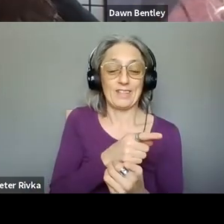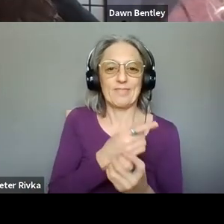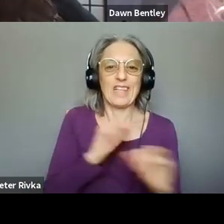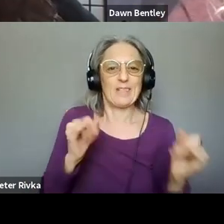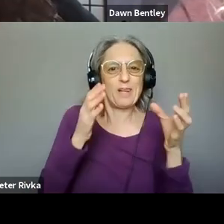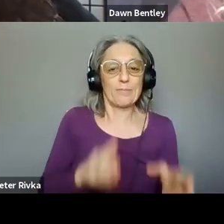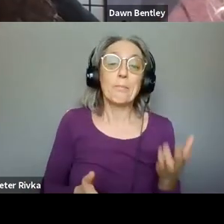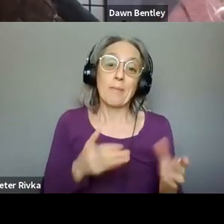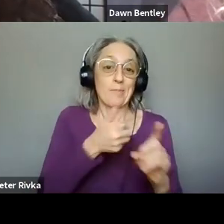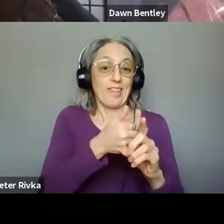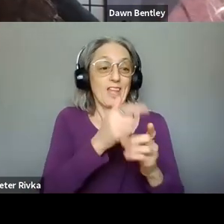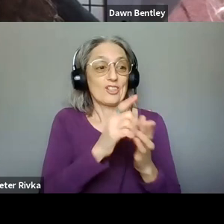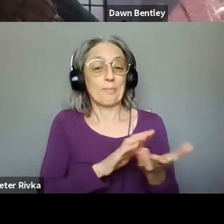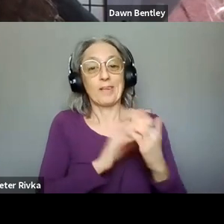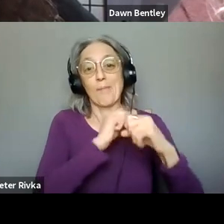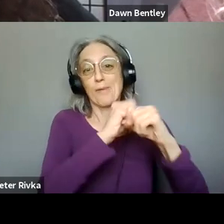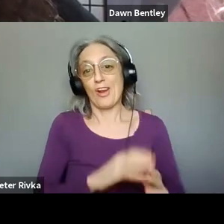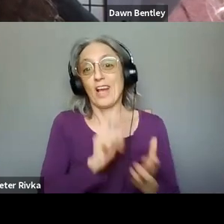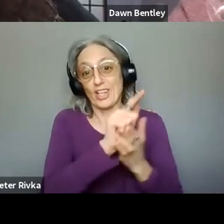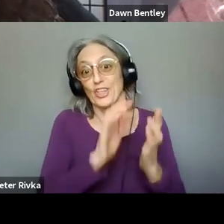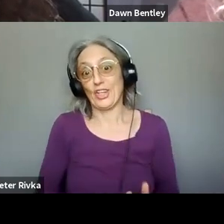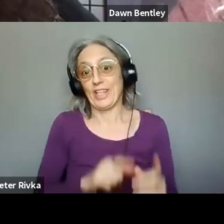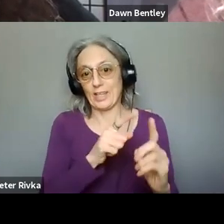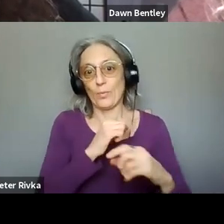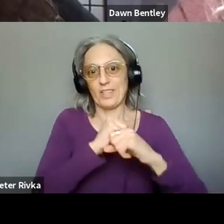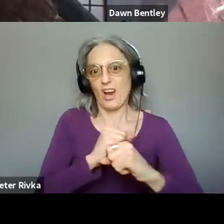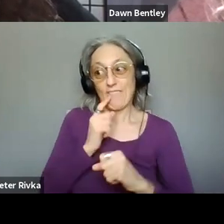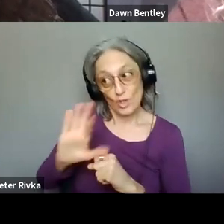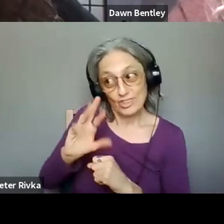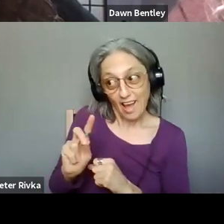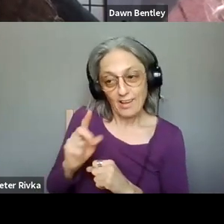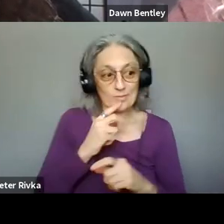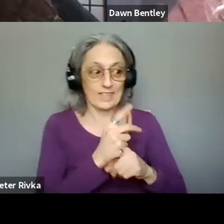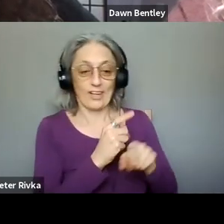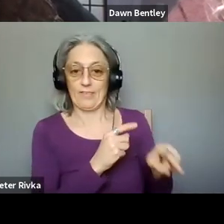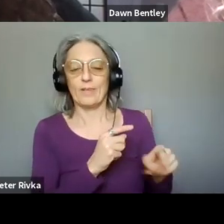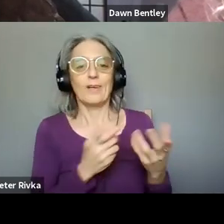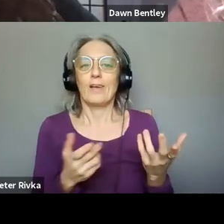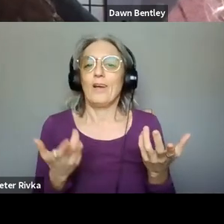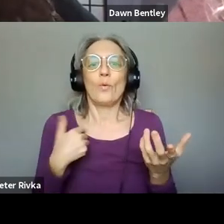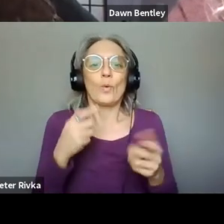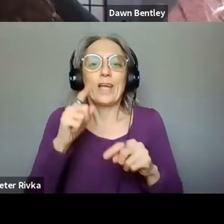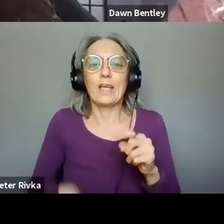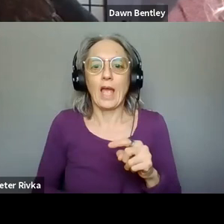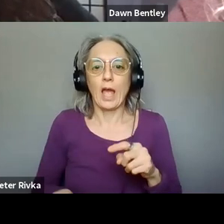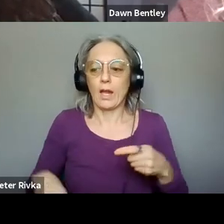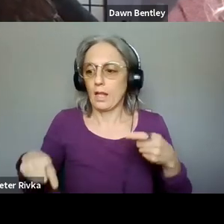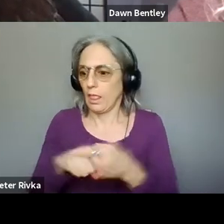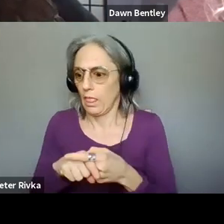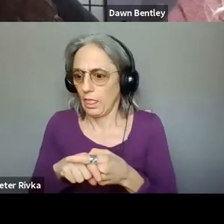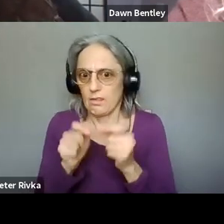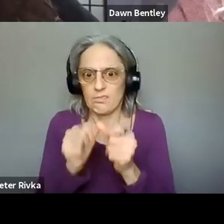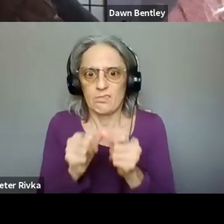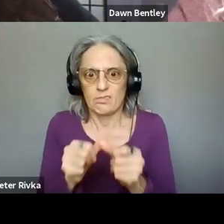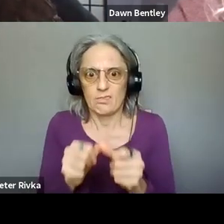an attorney, who's going to be the guardian of your child. We just can't have gridlock. Someone has to make a decision here. And if the two